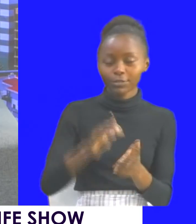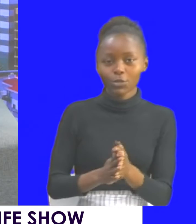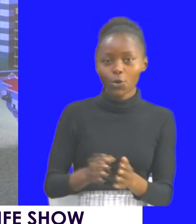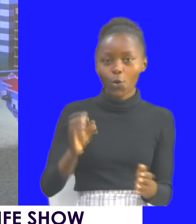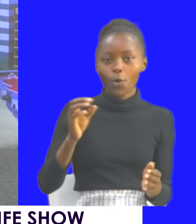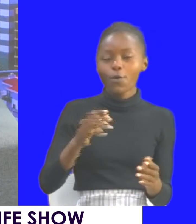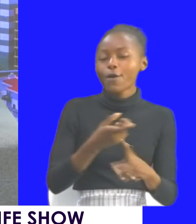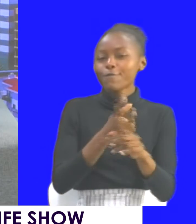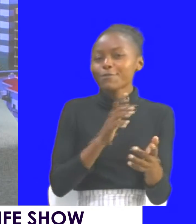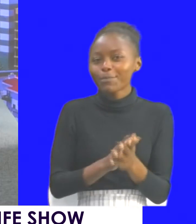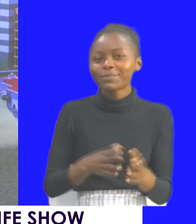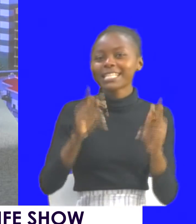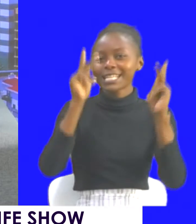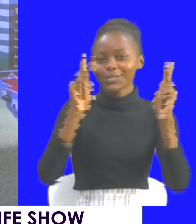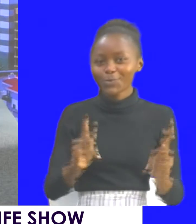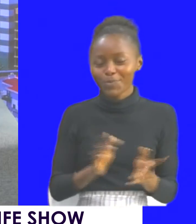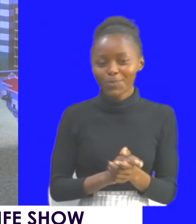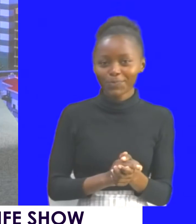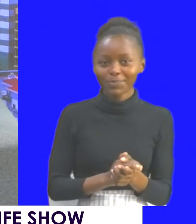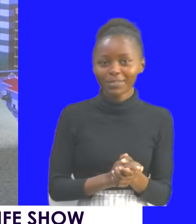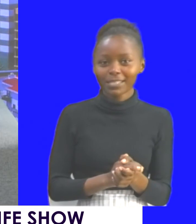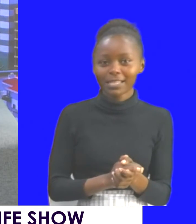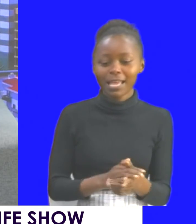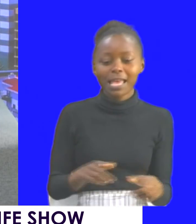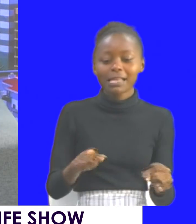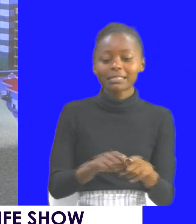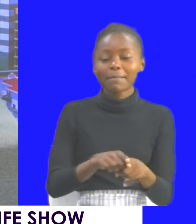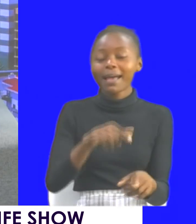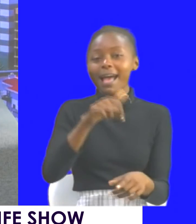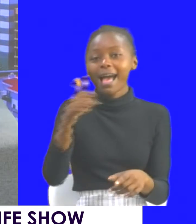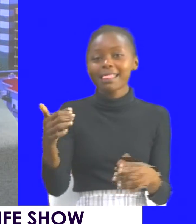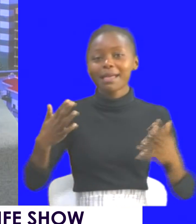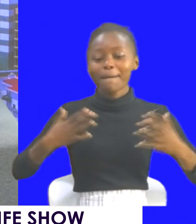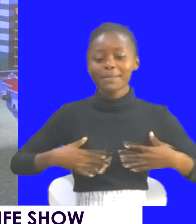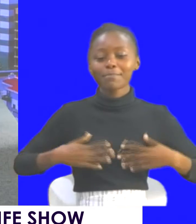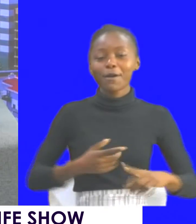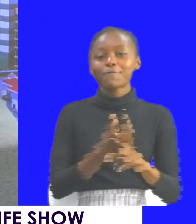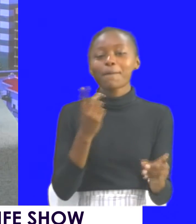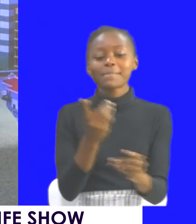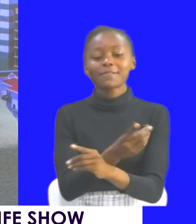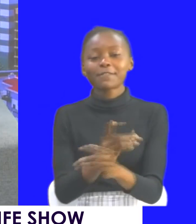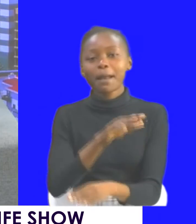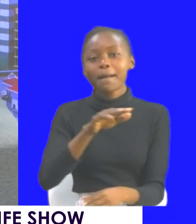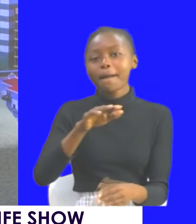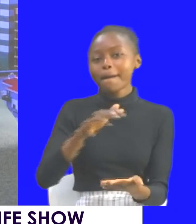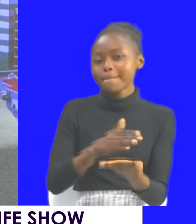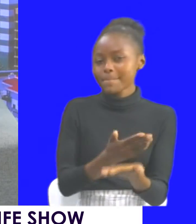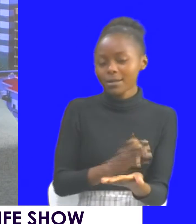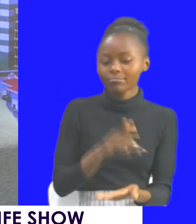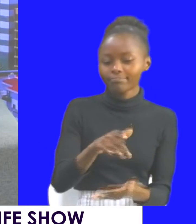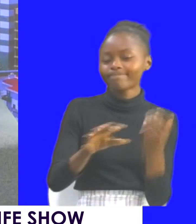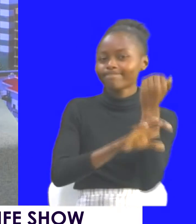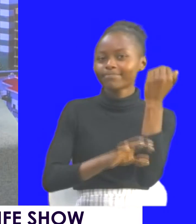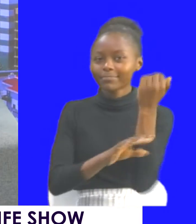Kisumu and a few other people from the different parts of this country. Keep on watching. You said